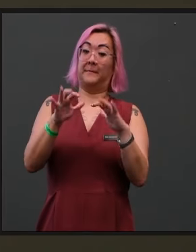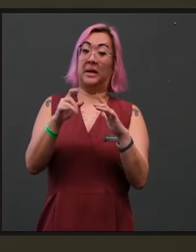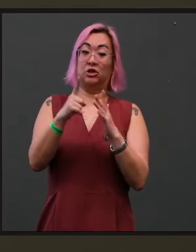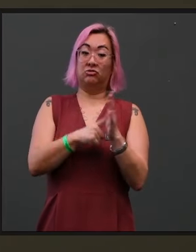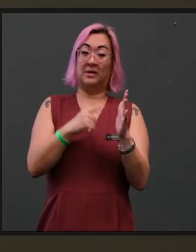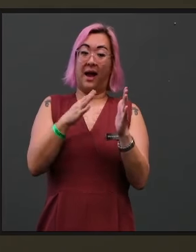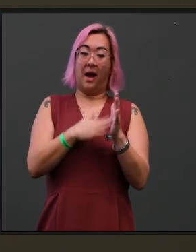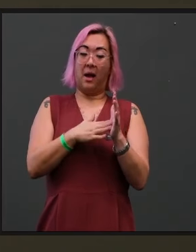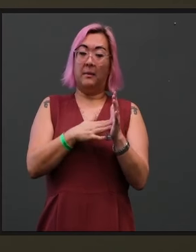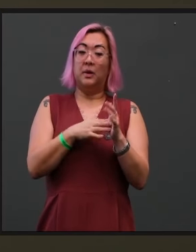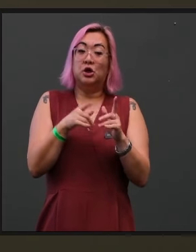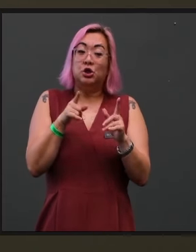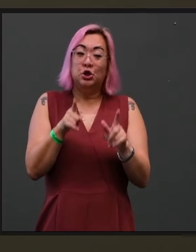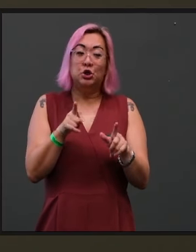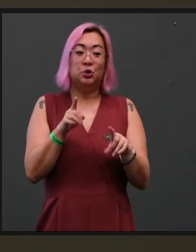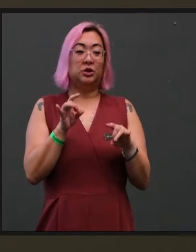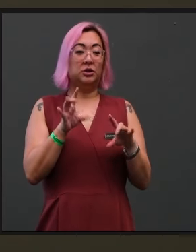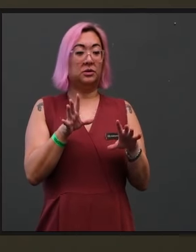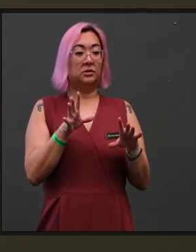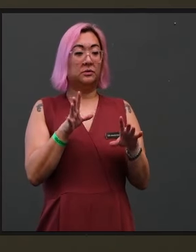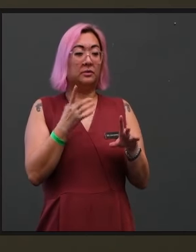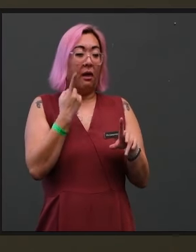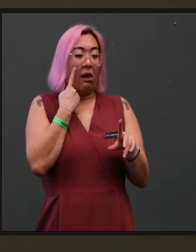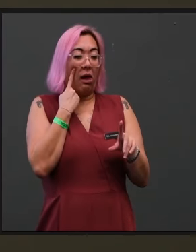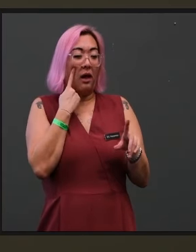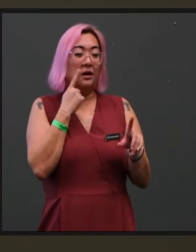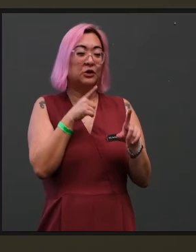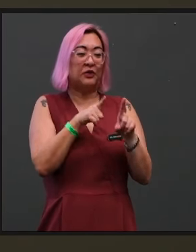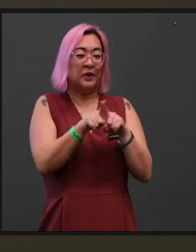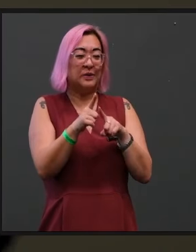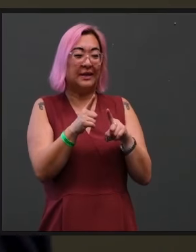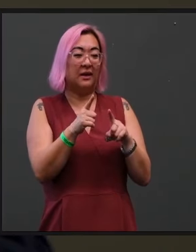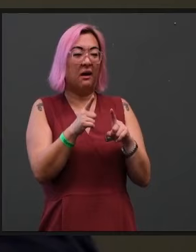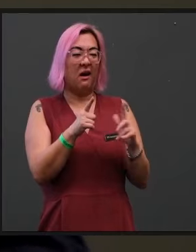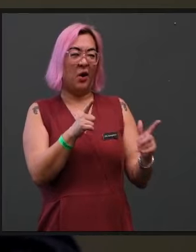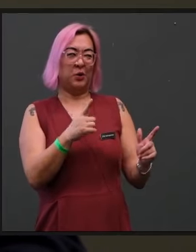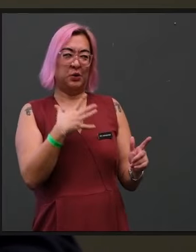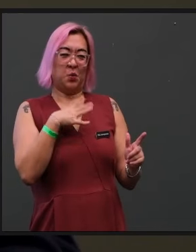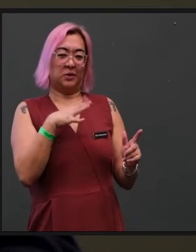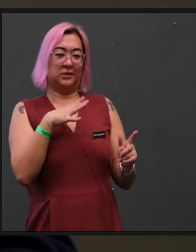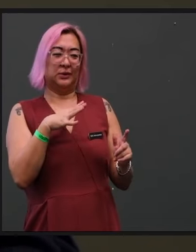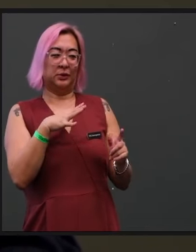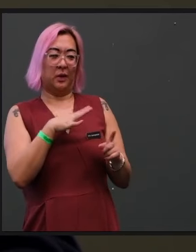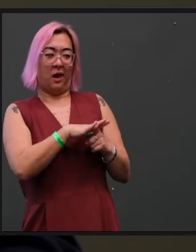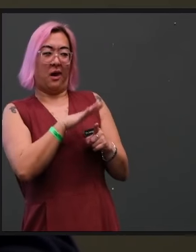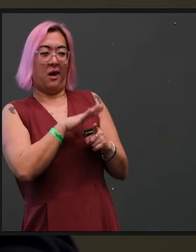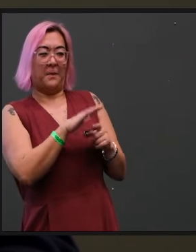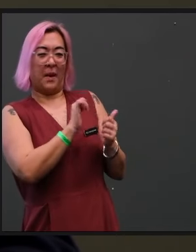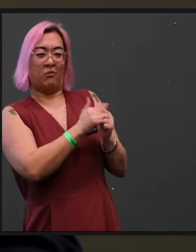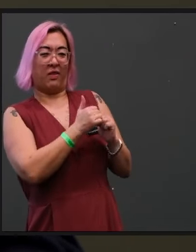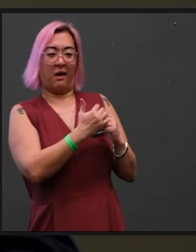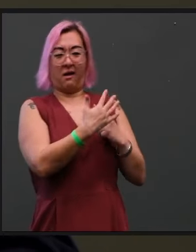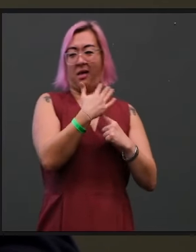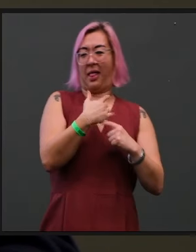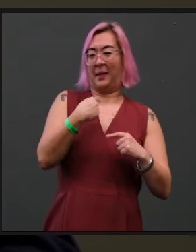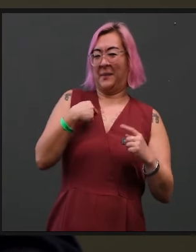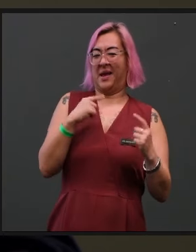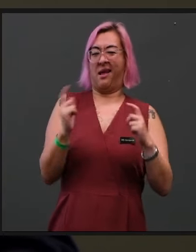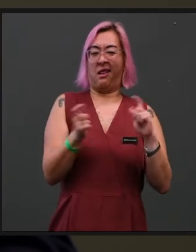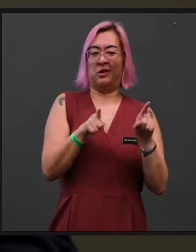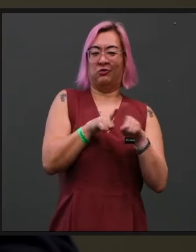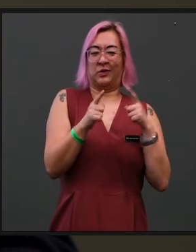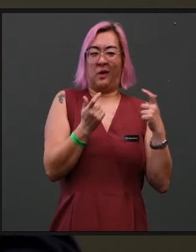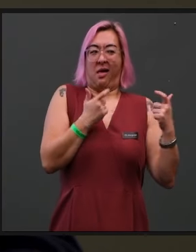Joseph could make each other laugh, right? Yeah. How much of that was part of the process how much of it was just fooling around until like you